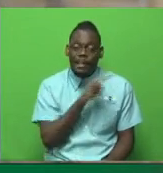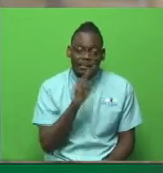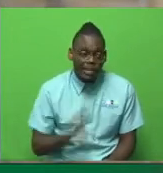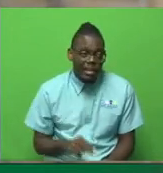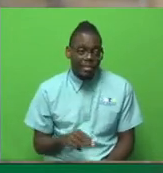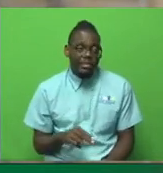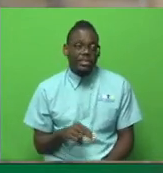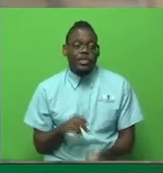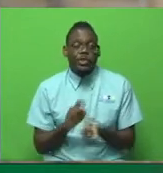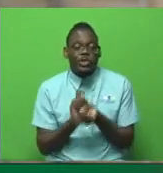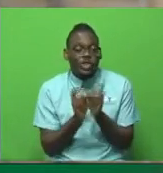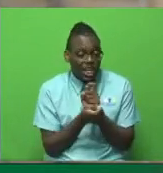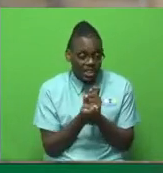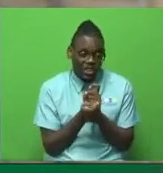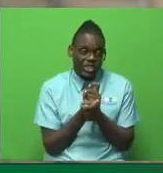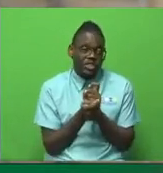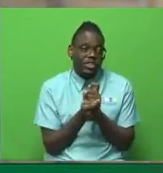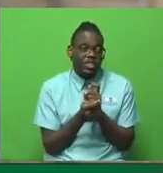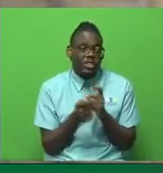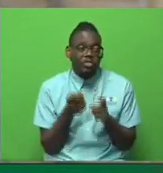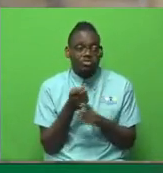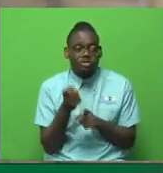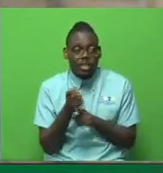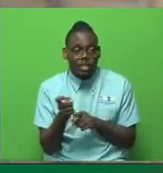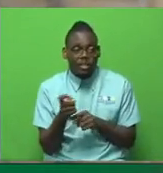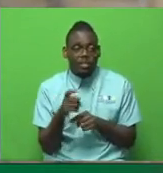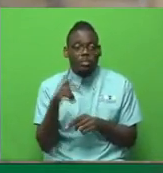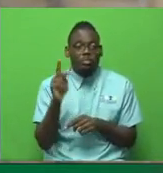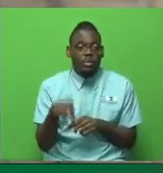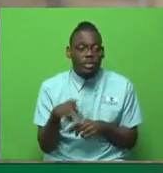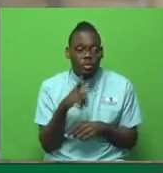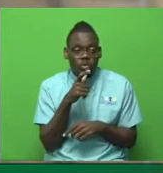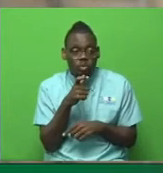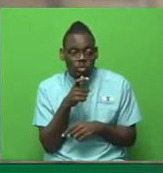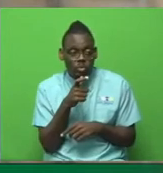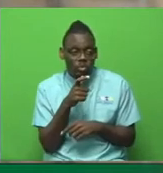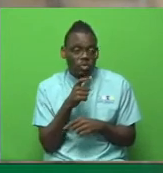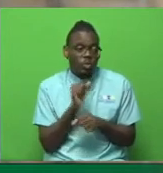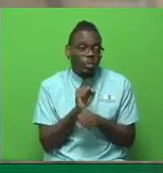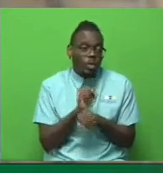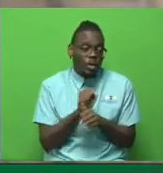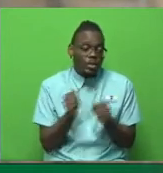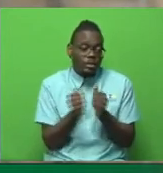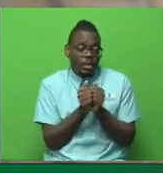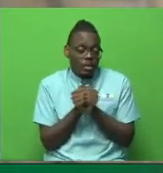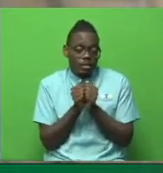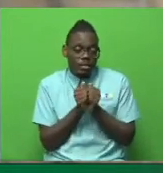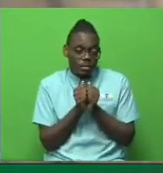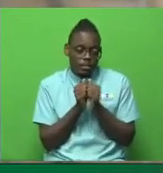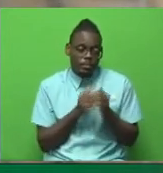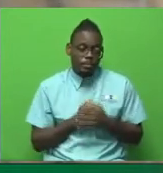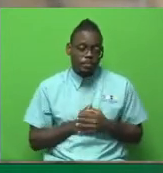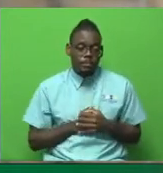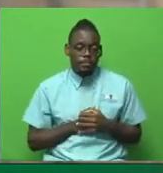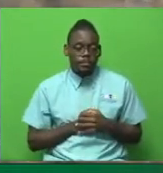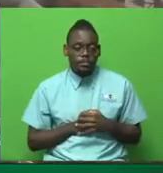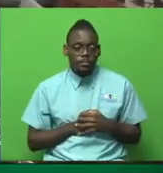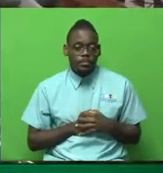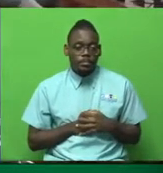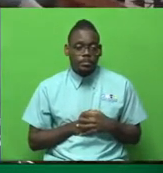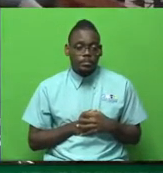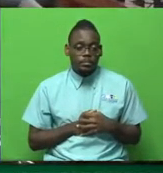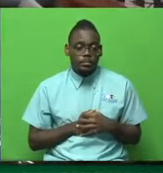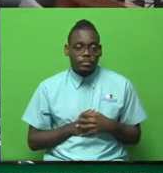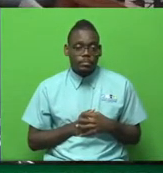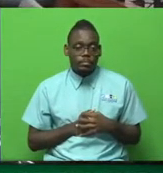criminals in this country we had live sport we had gangs accessing government contracts and swords yet